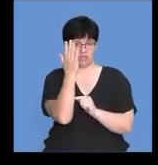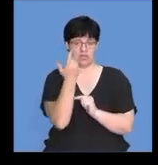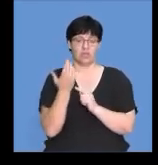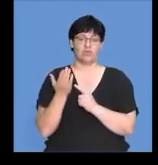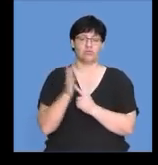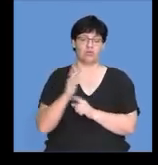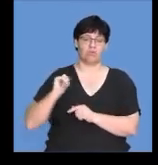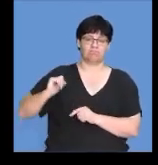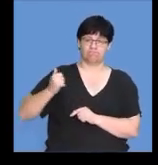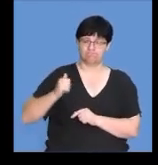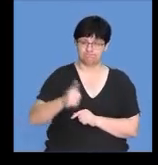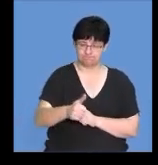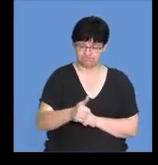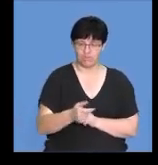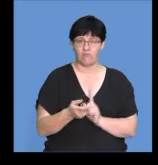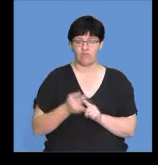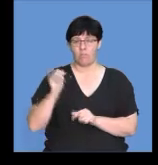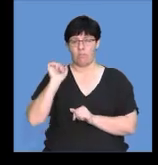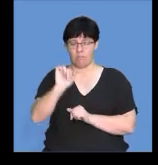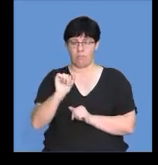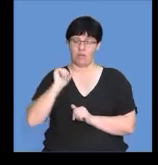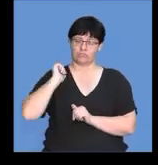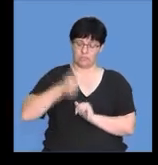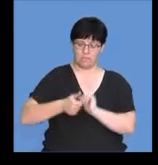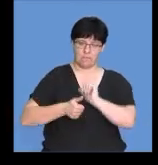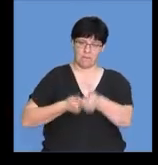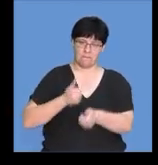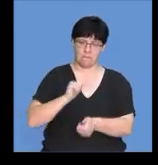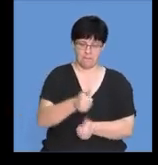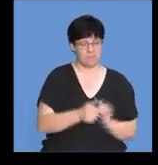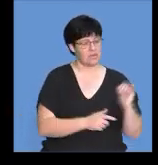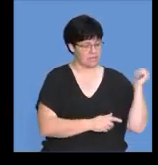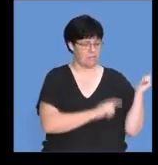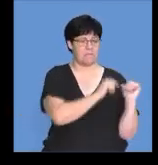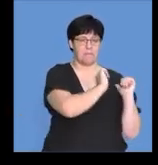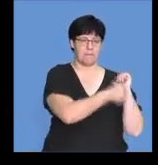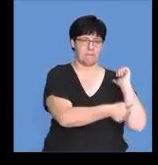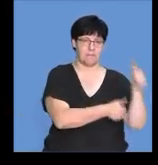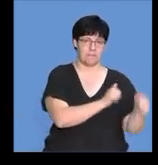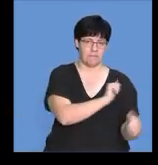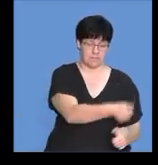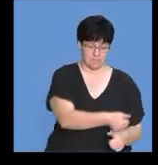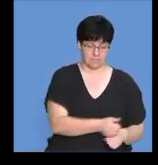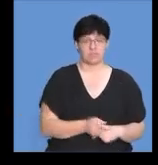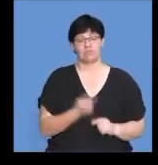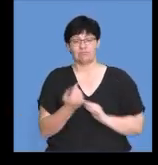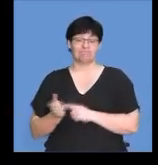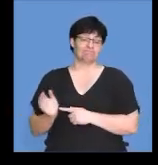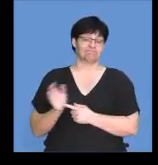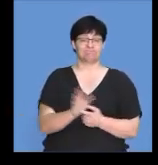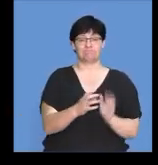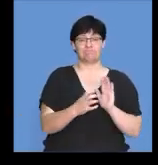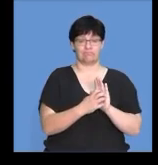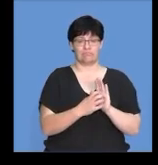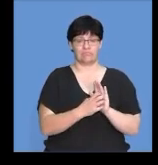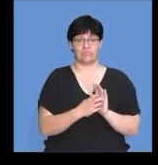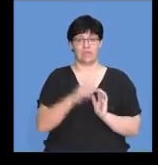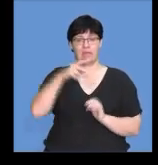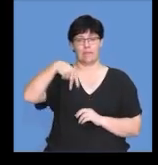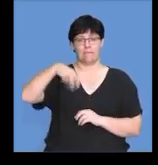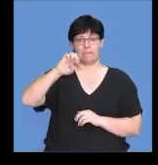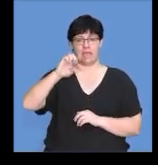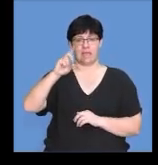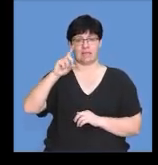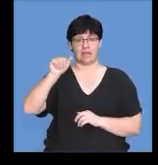the inheritance of characteristics from one generation to the next, and we know that this image or this illustration is called a pedigree